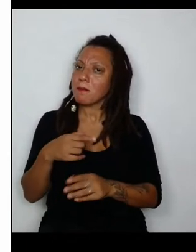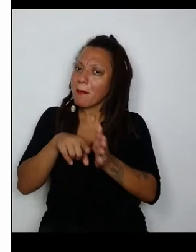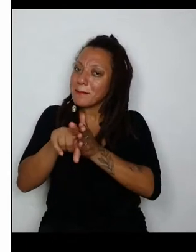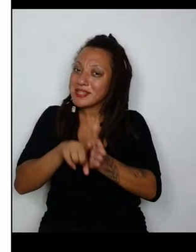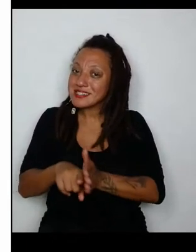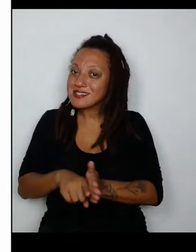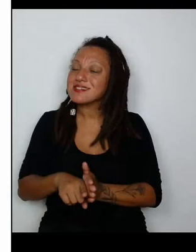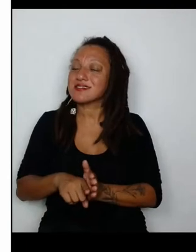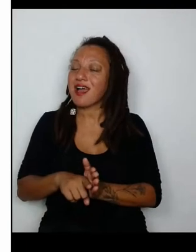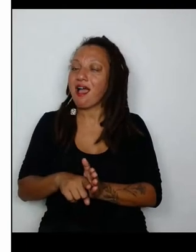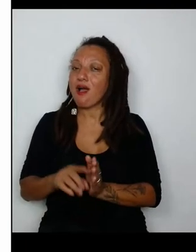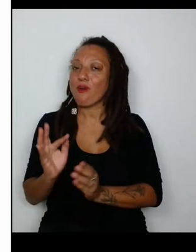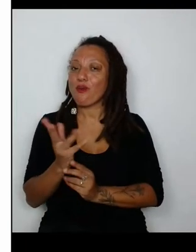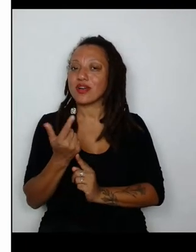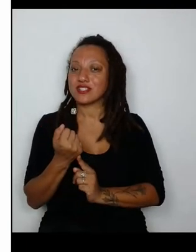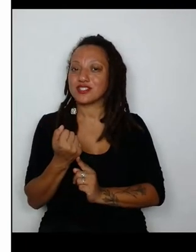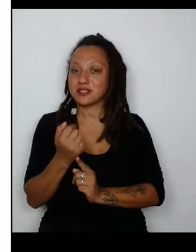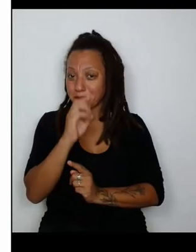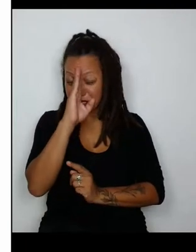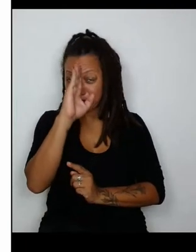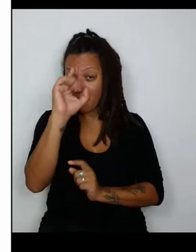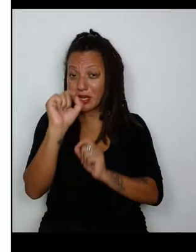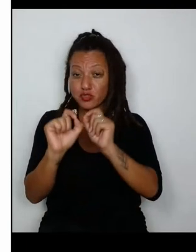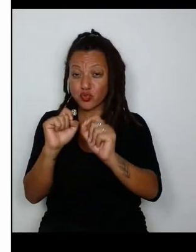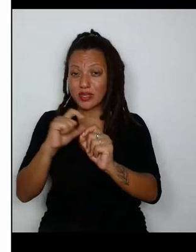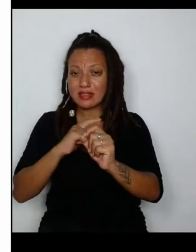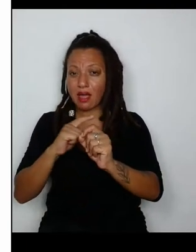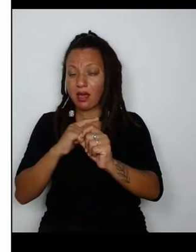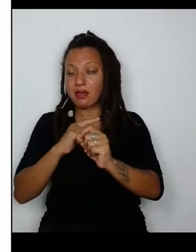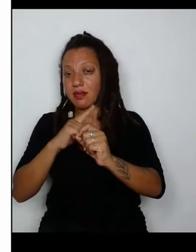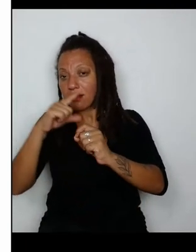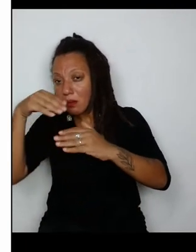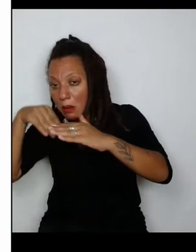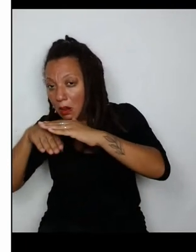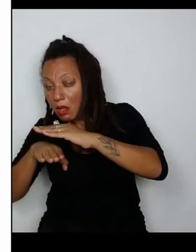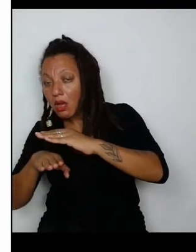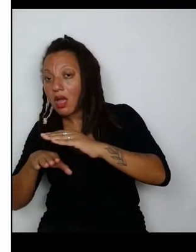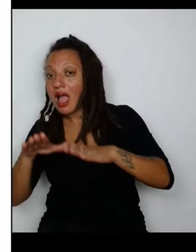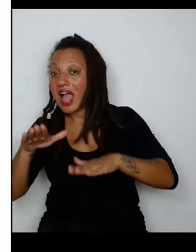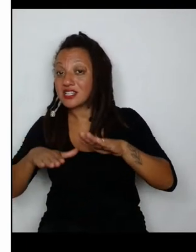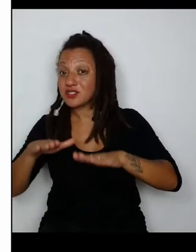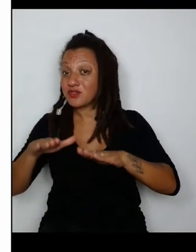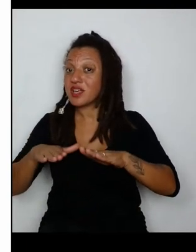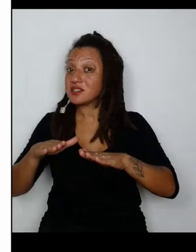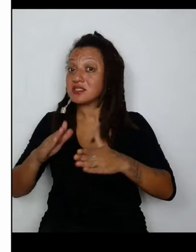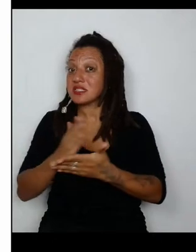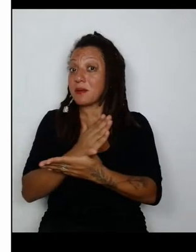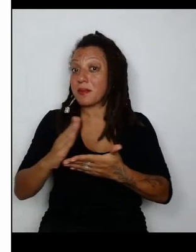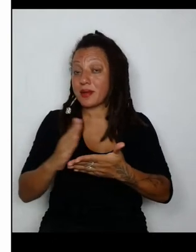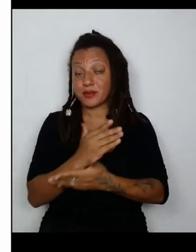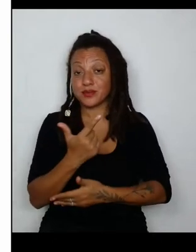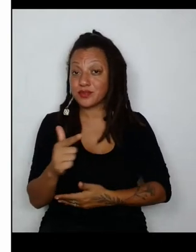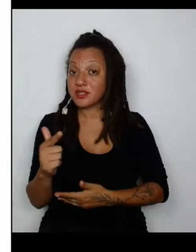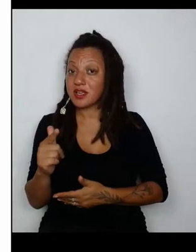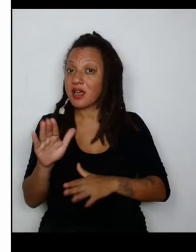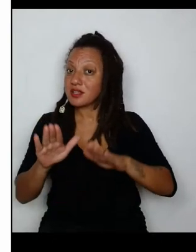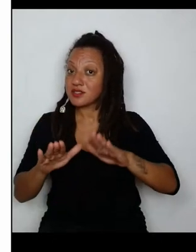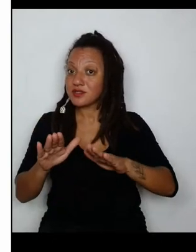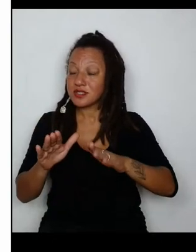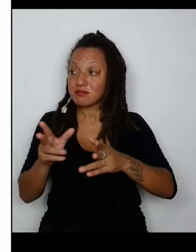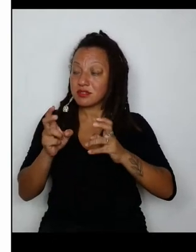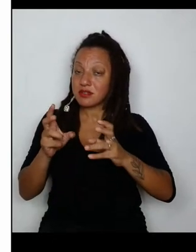layers do not always remain neatly separate as roland bart reminds us photographs are also haunted